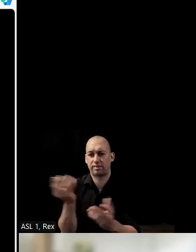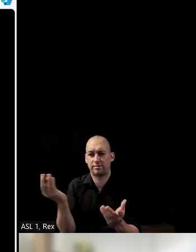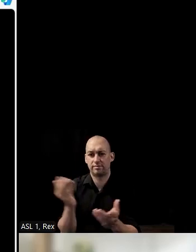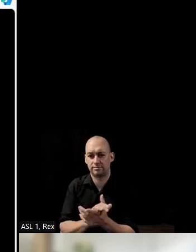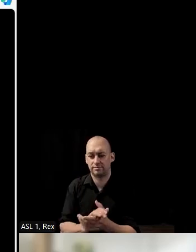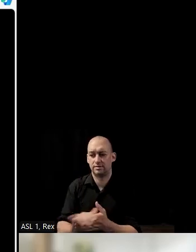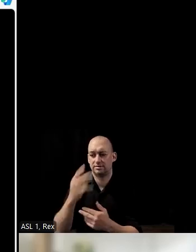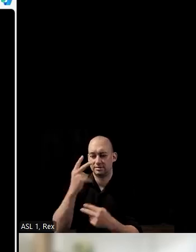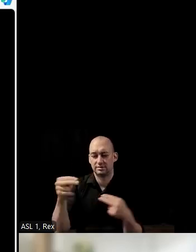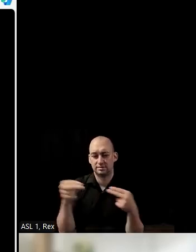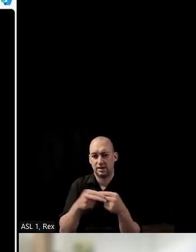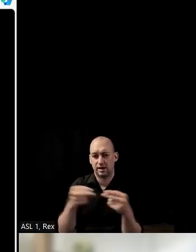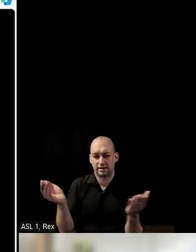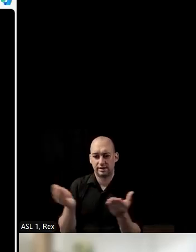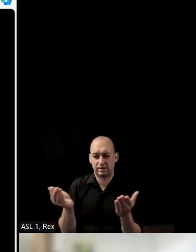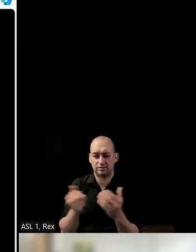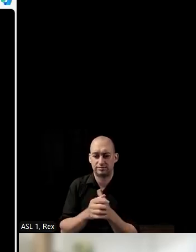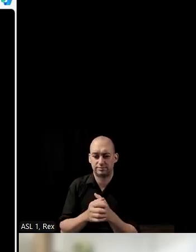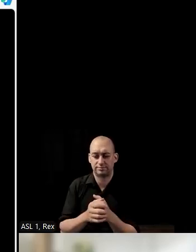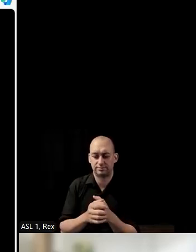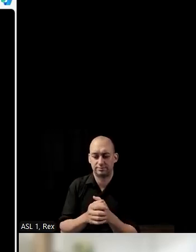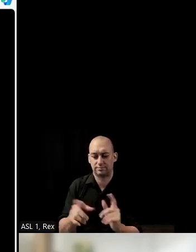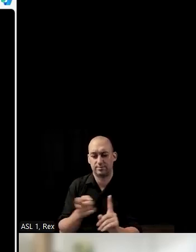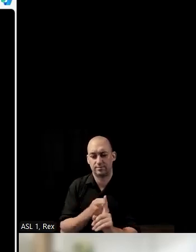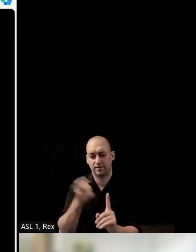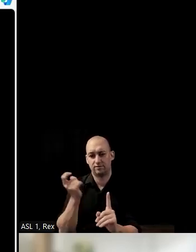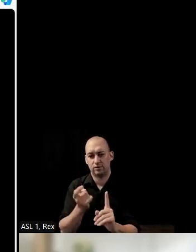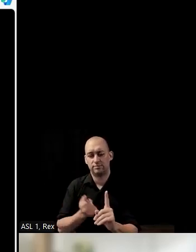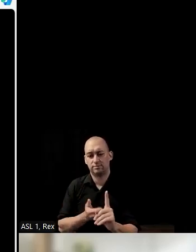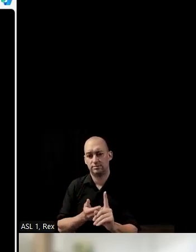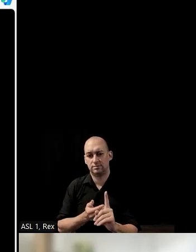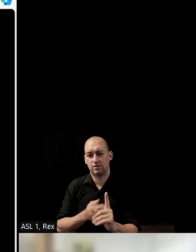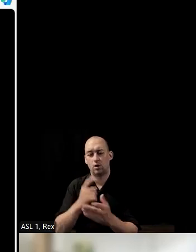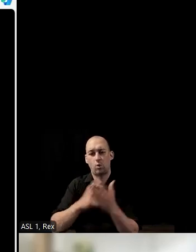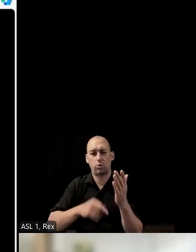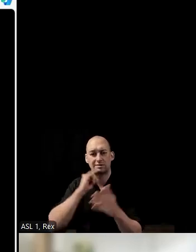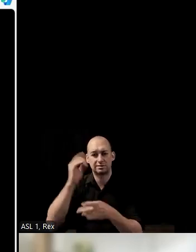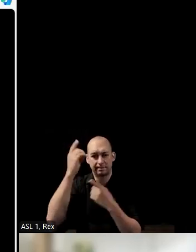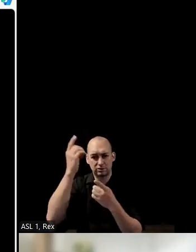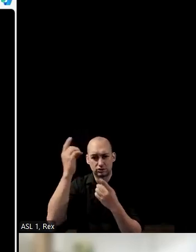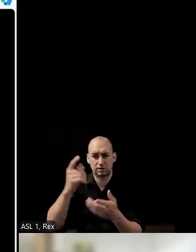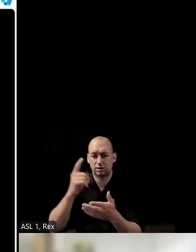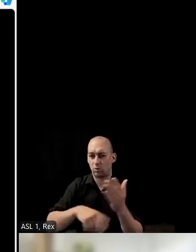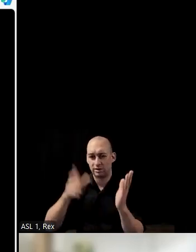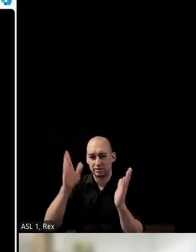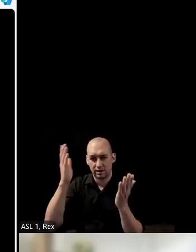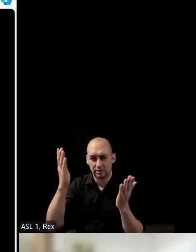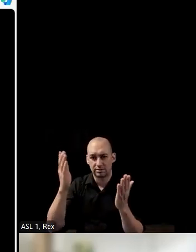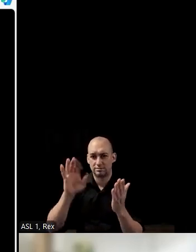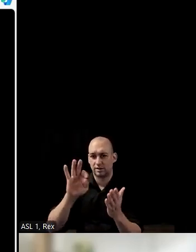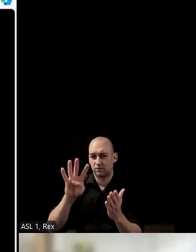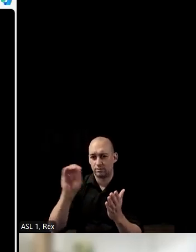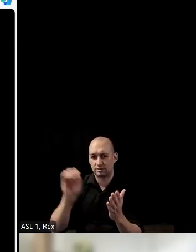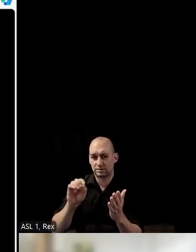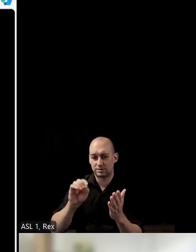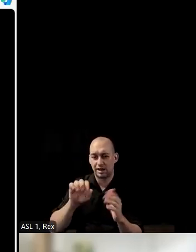slide here. It goes from, what is dementia and what to expect, 94%, how to cope with